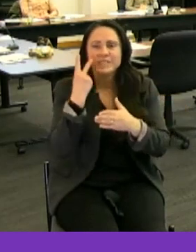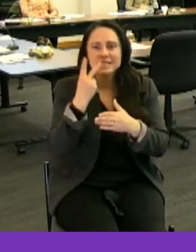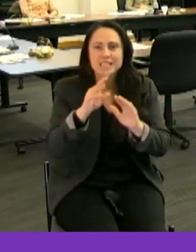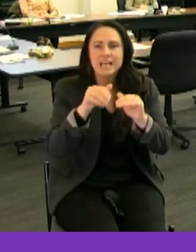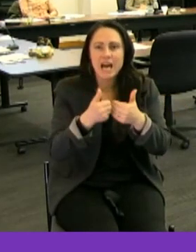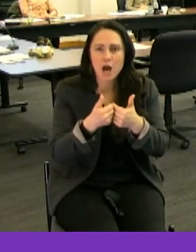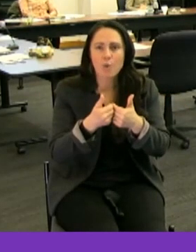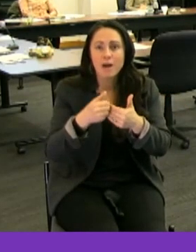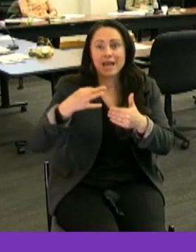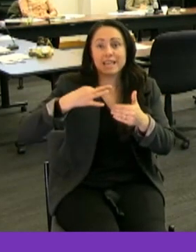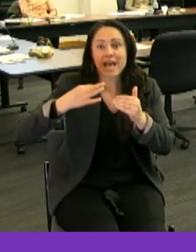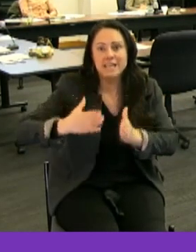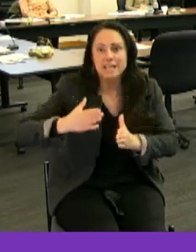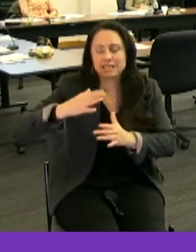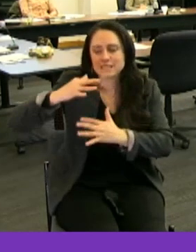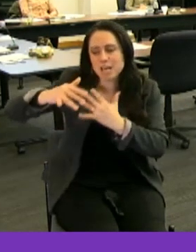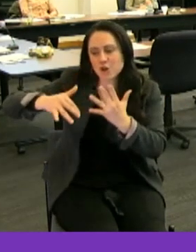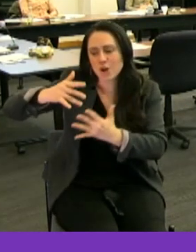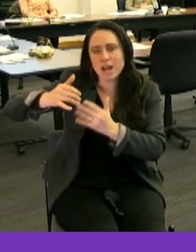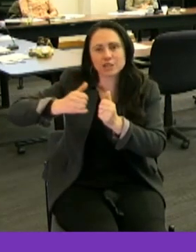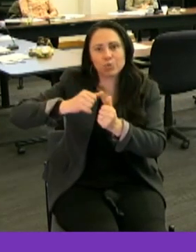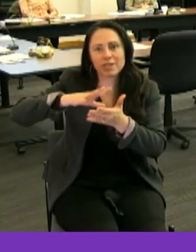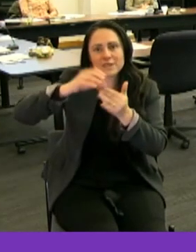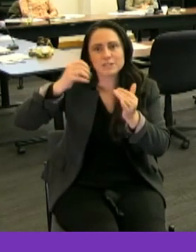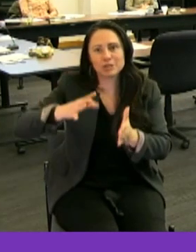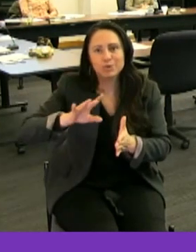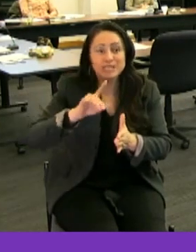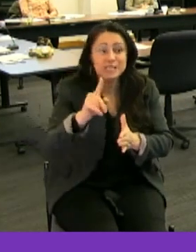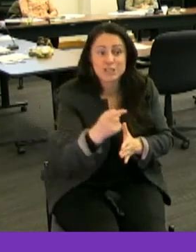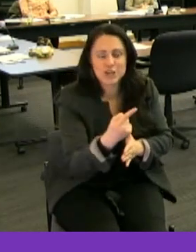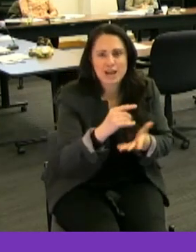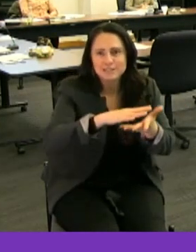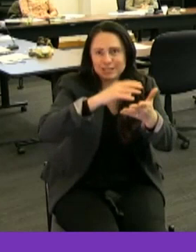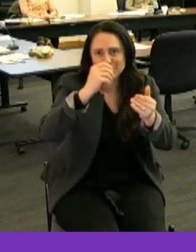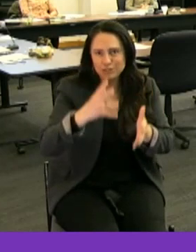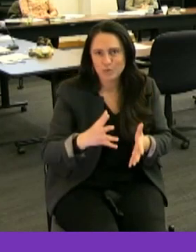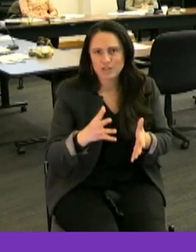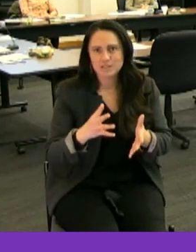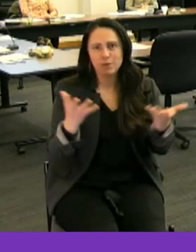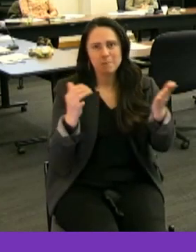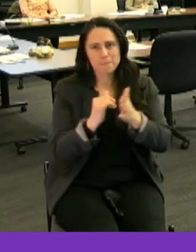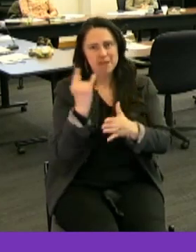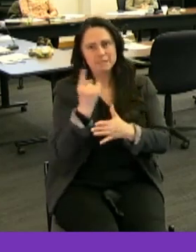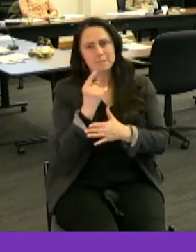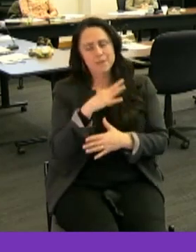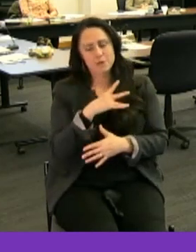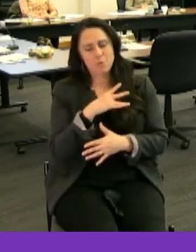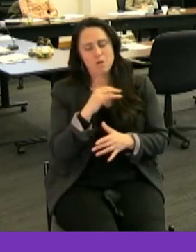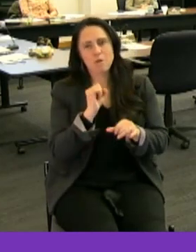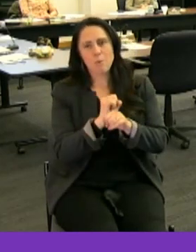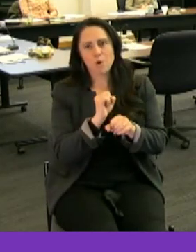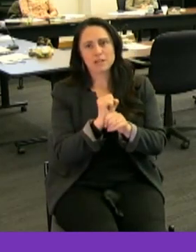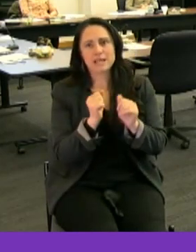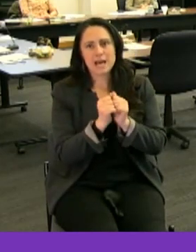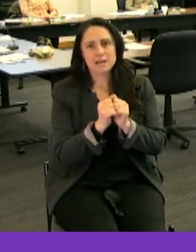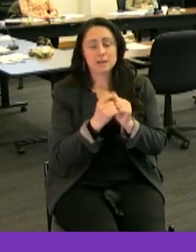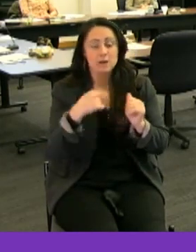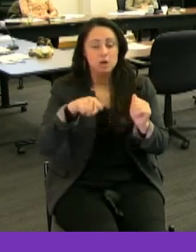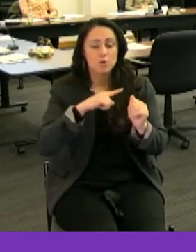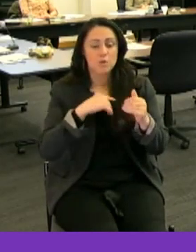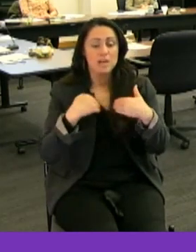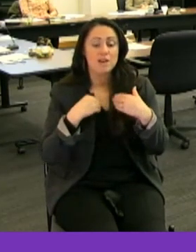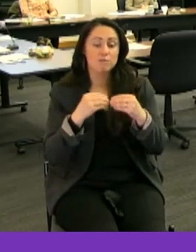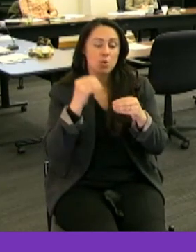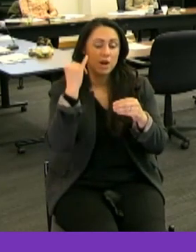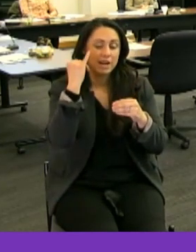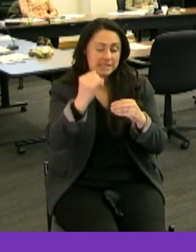how candidates interact with students, just students. So that's something cool we're working on. We have more ideas coming